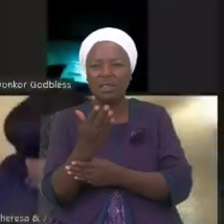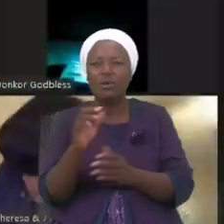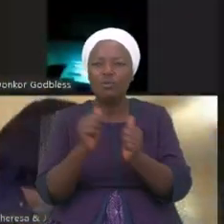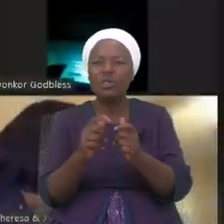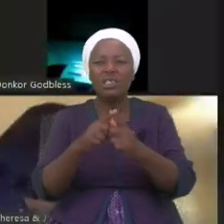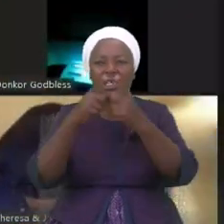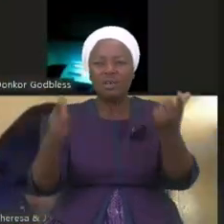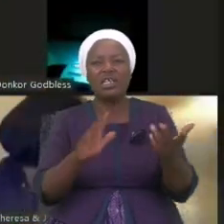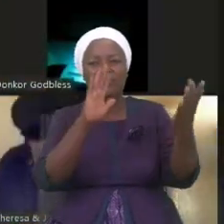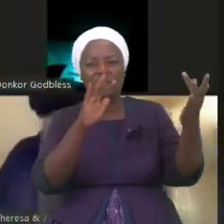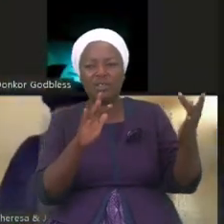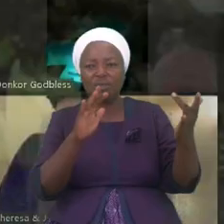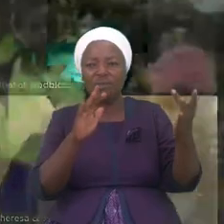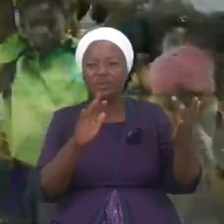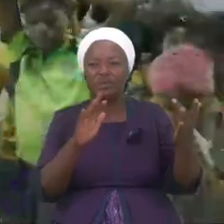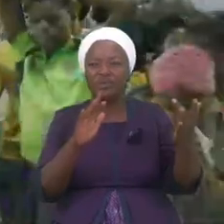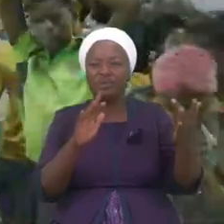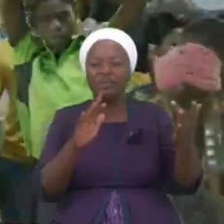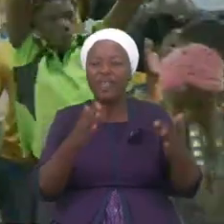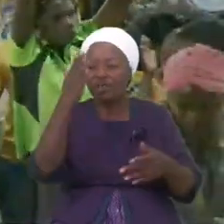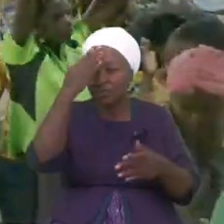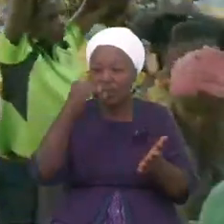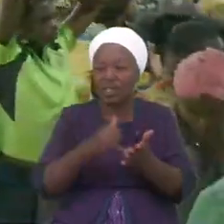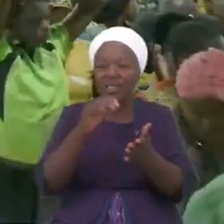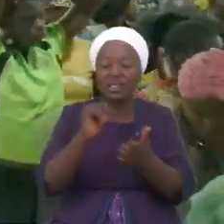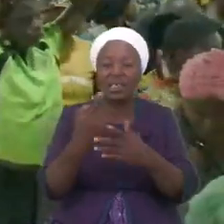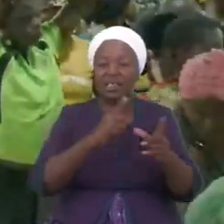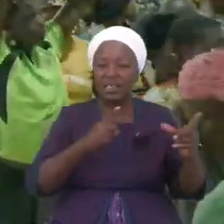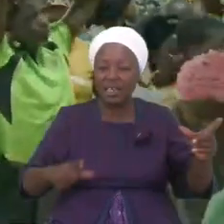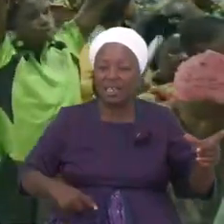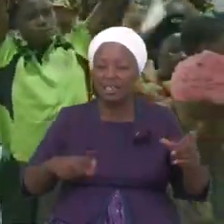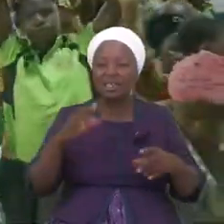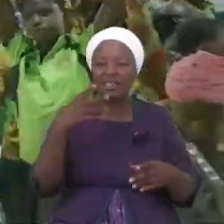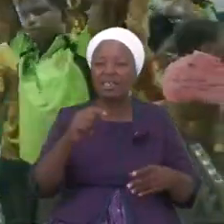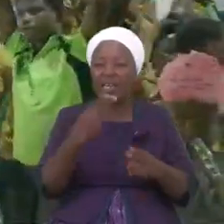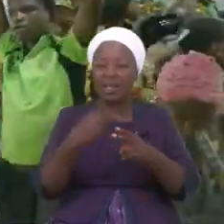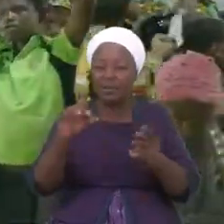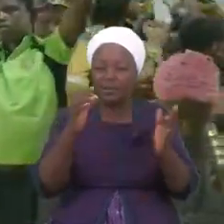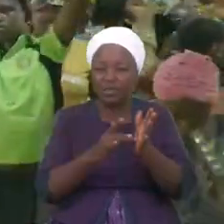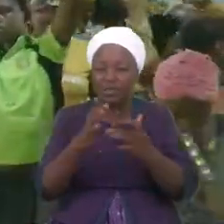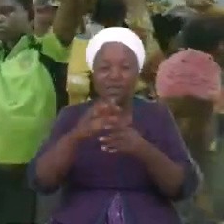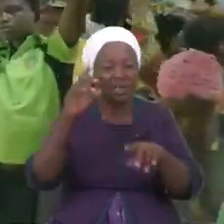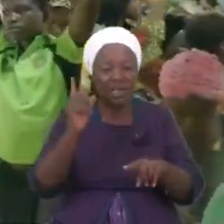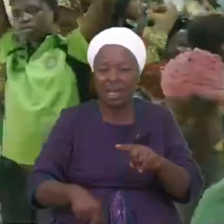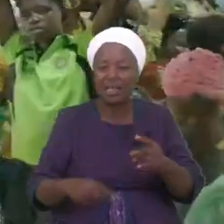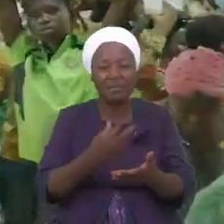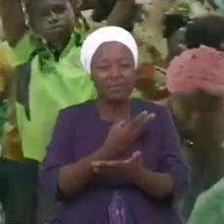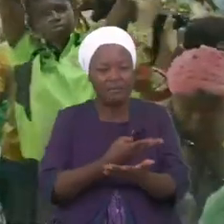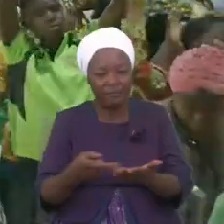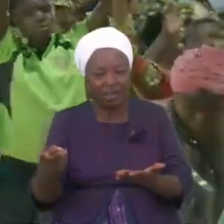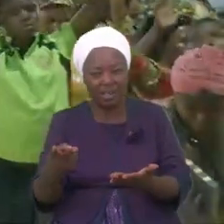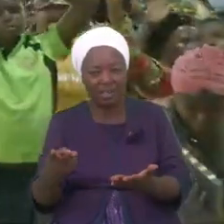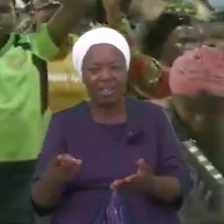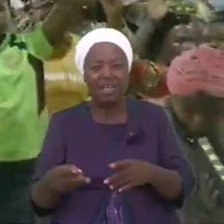expectation, knowing that the name of Jesus cannot fail. He's done it with for others. He's doing